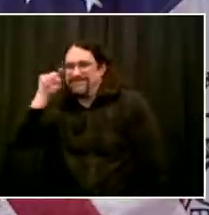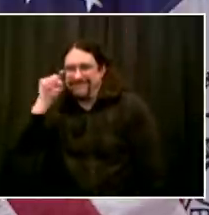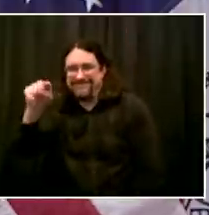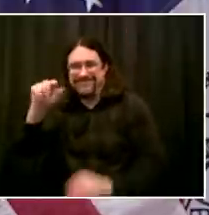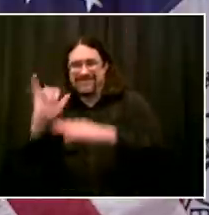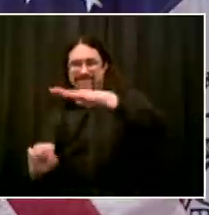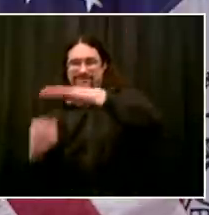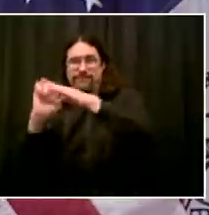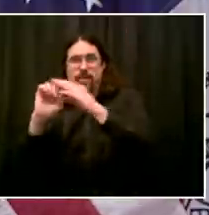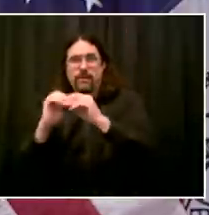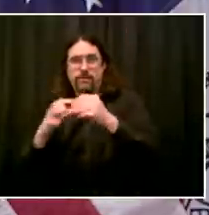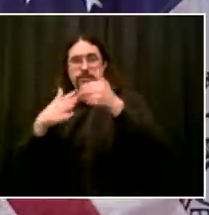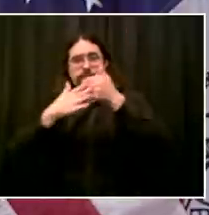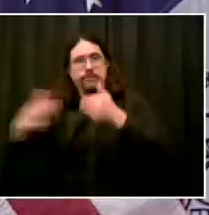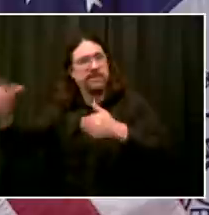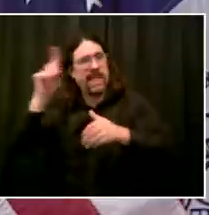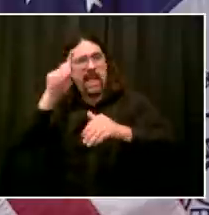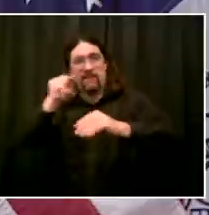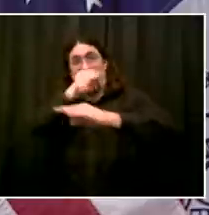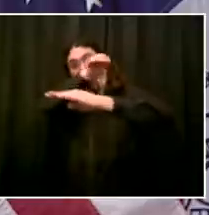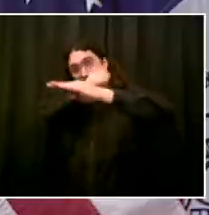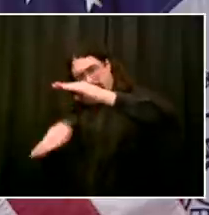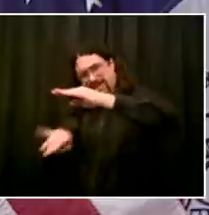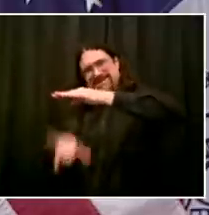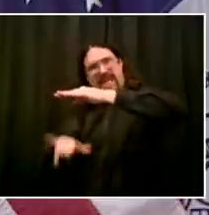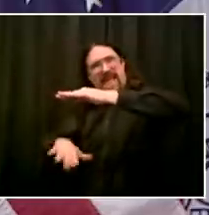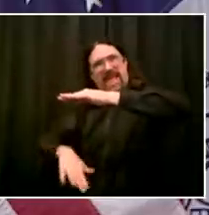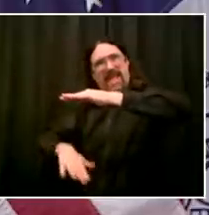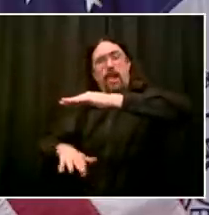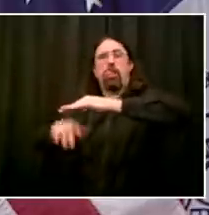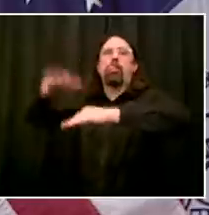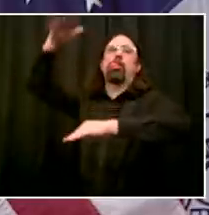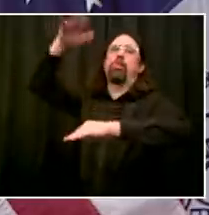case of the hospital admissions, we were even below, in some cases,